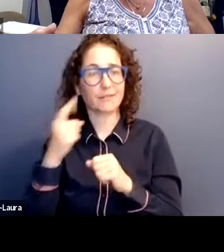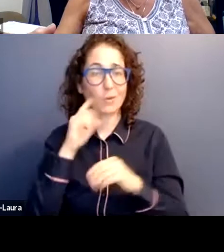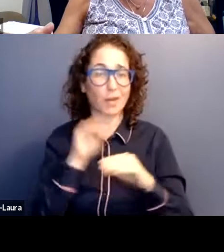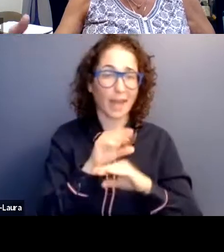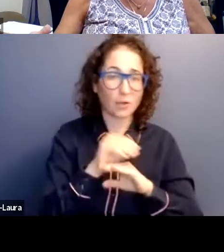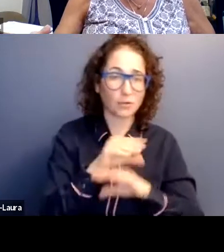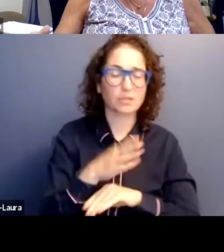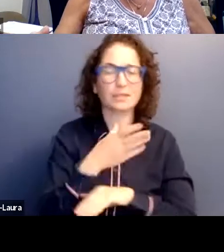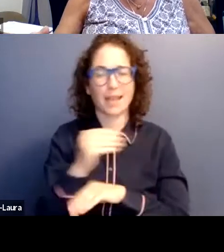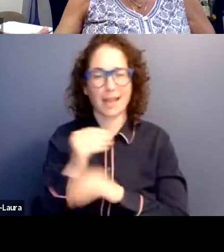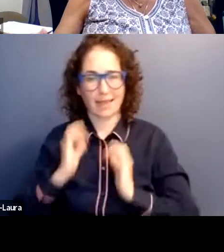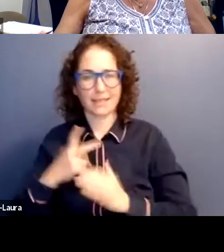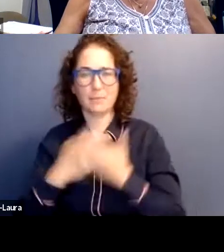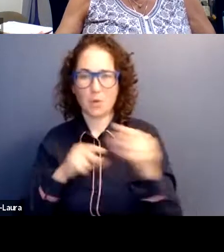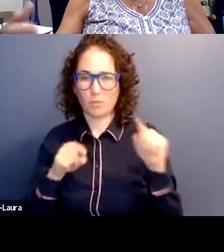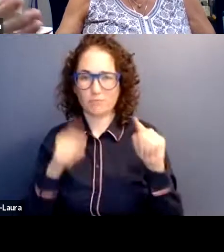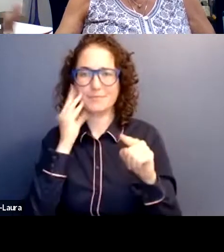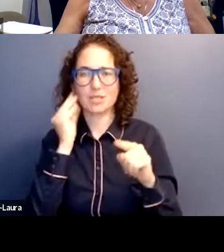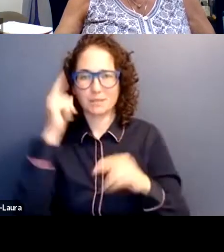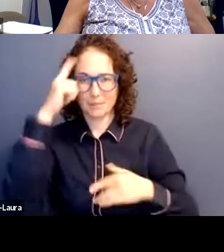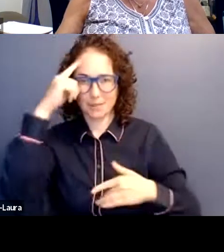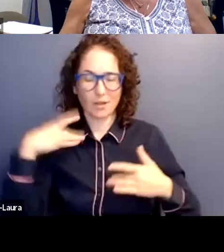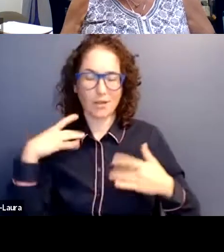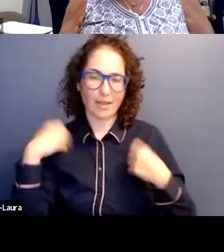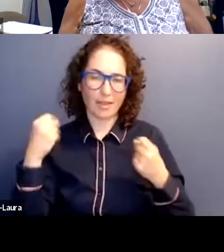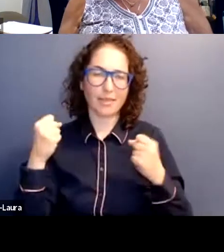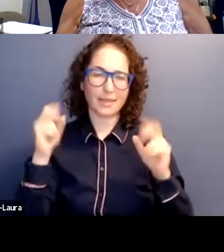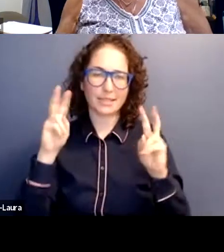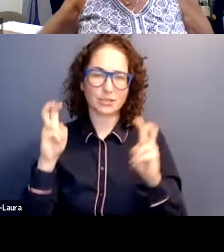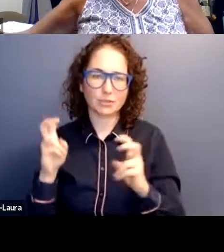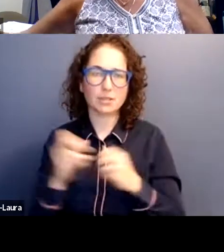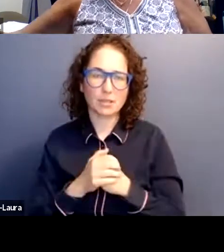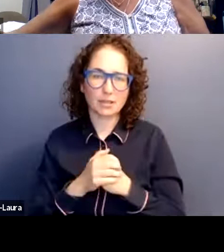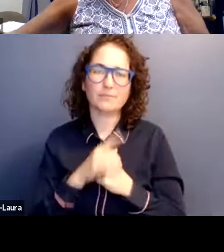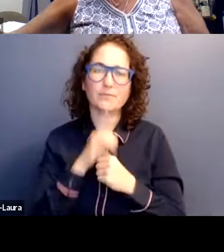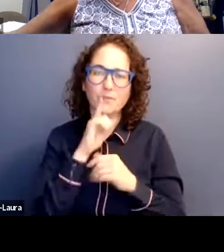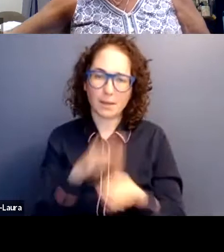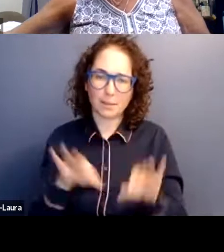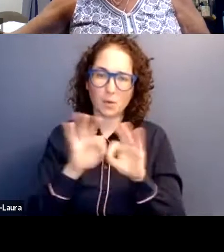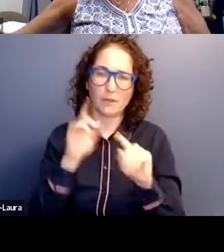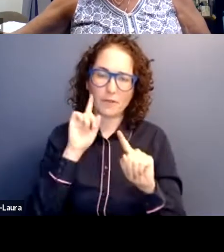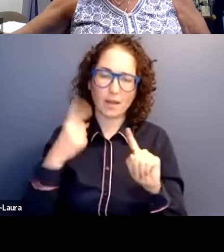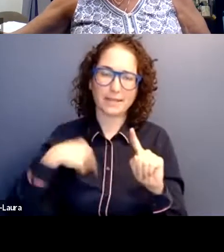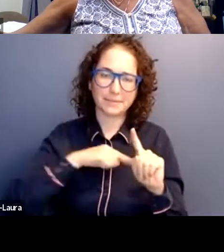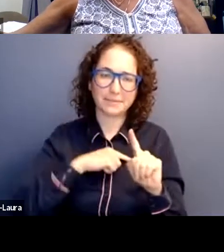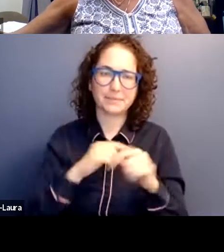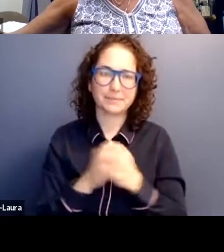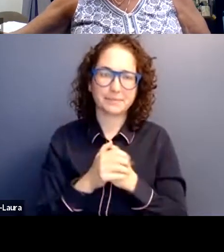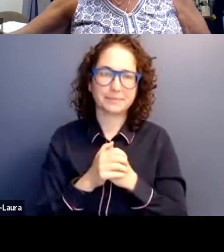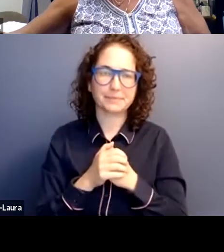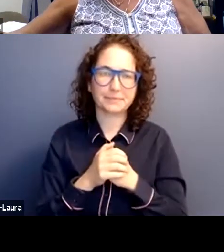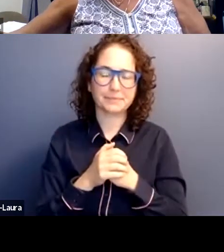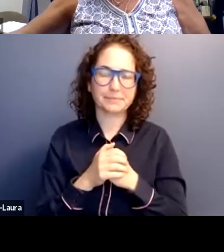counselors and clients. So this is like very, very important to us.